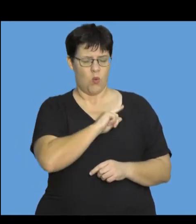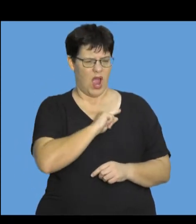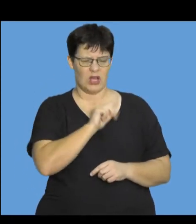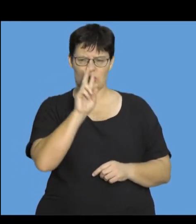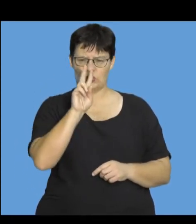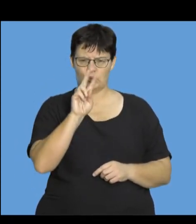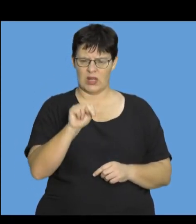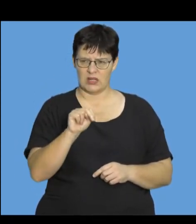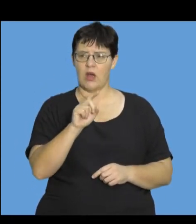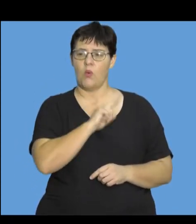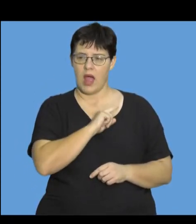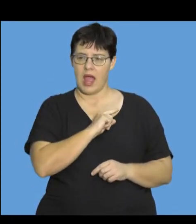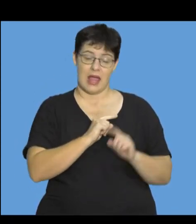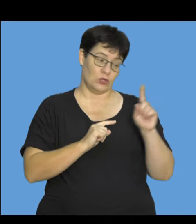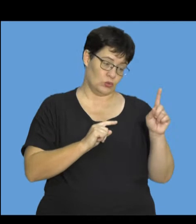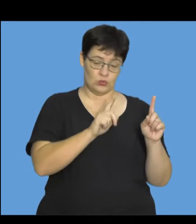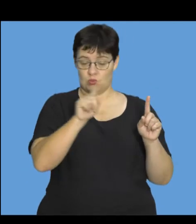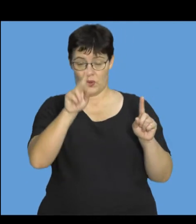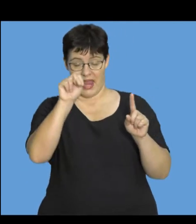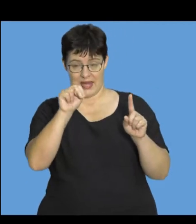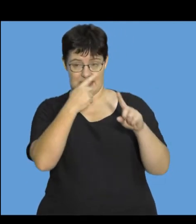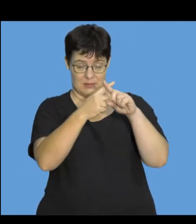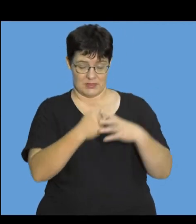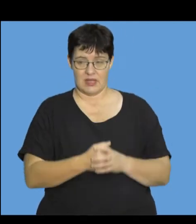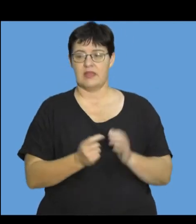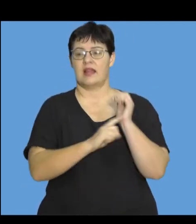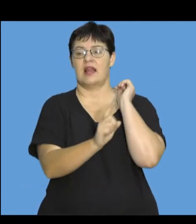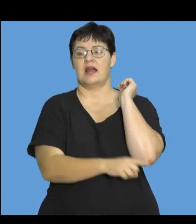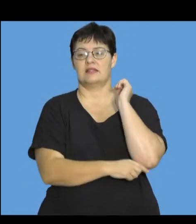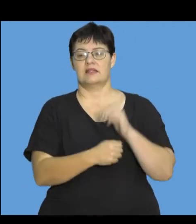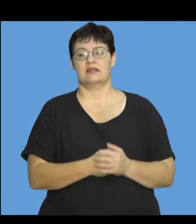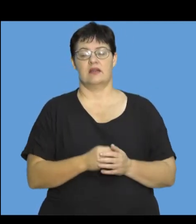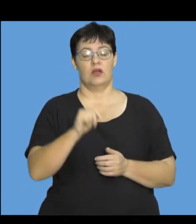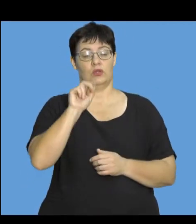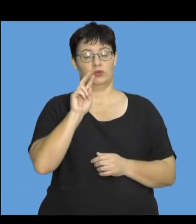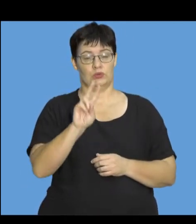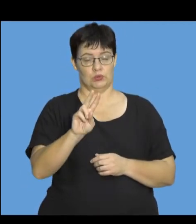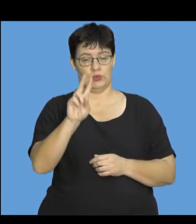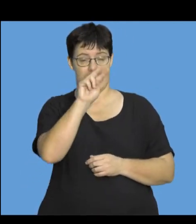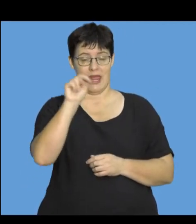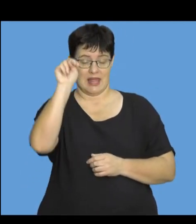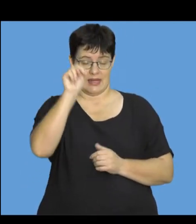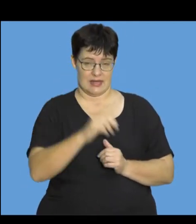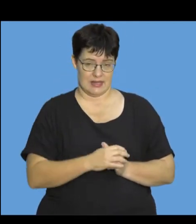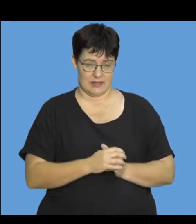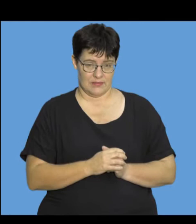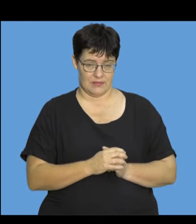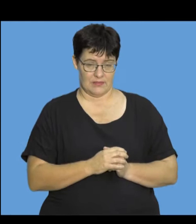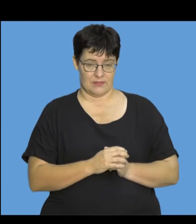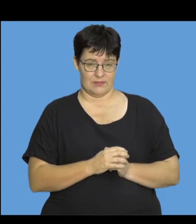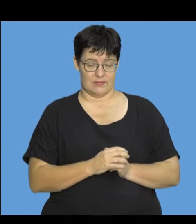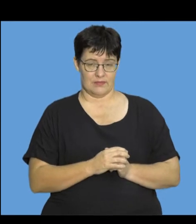2 multiplied by that n there. And then lastly, it will be 2 to the exponent of